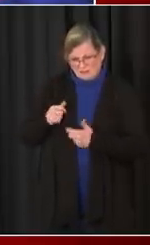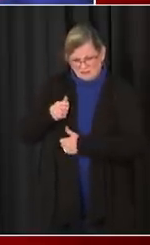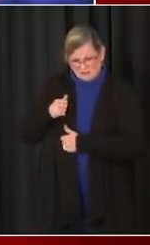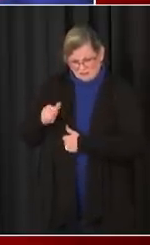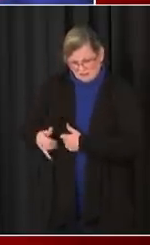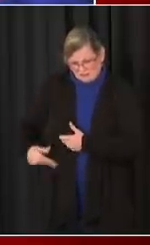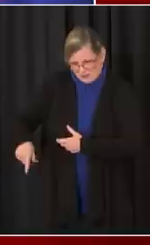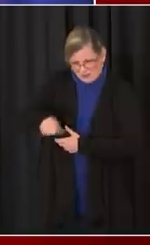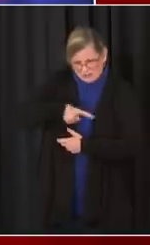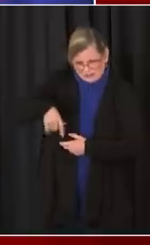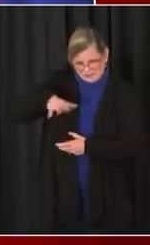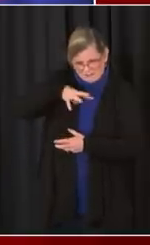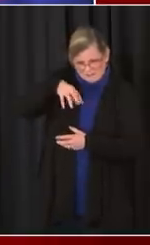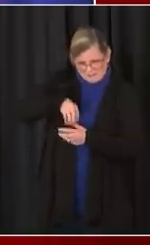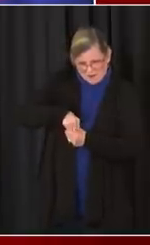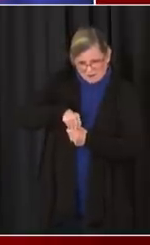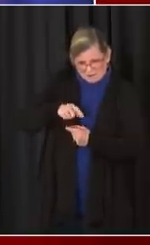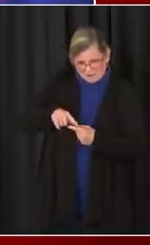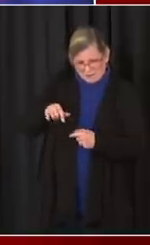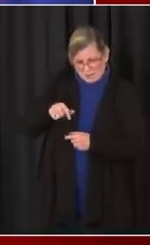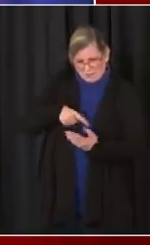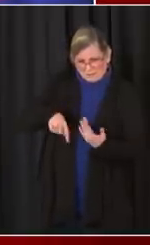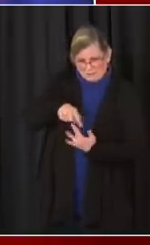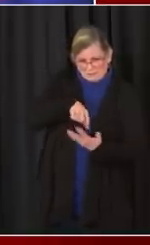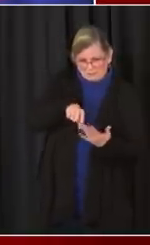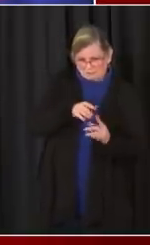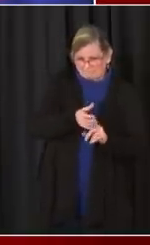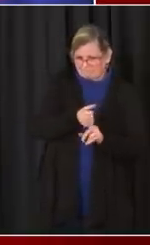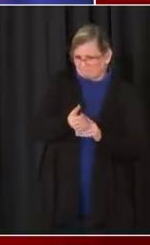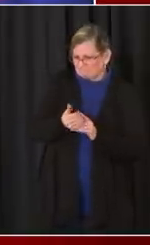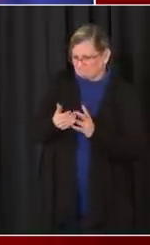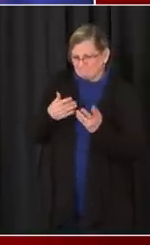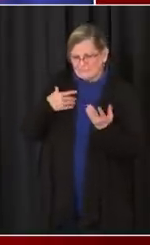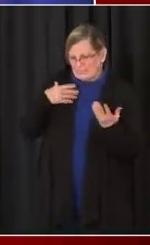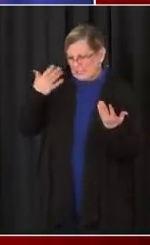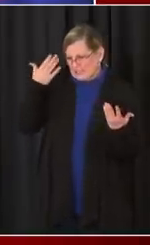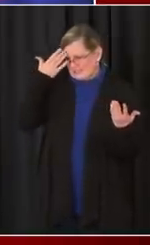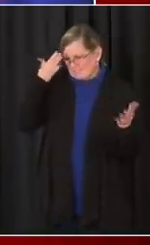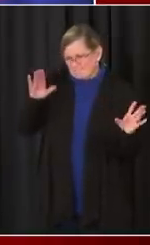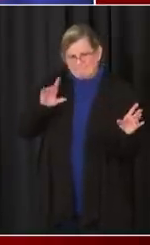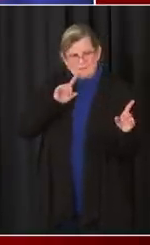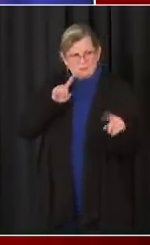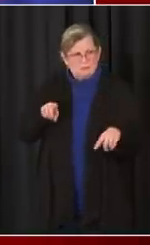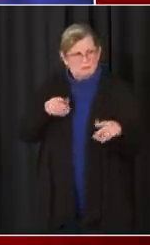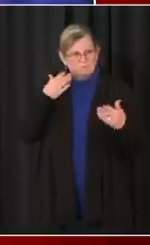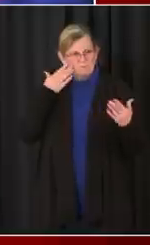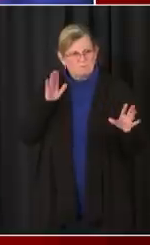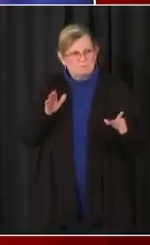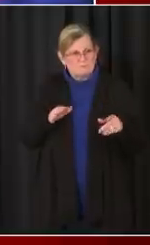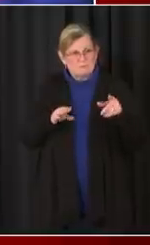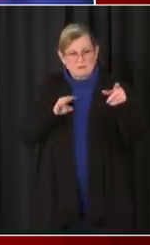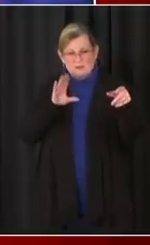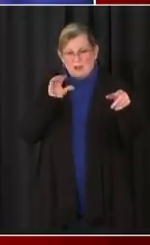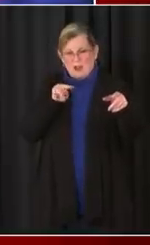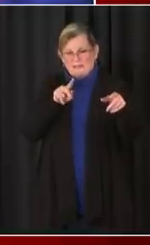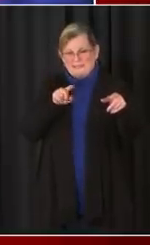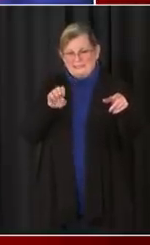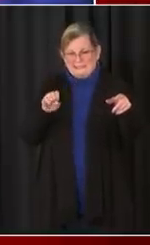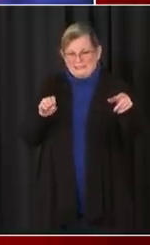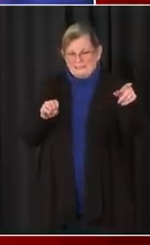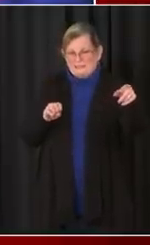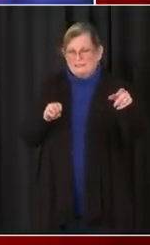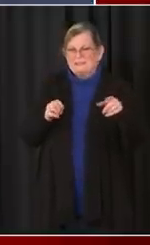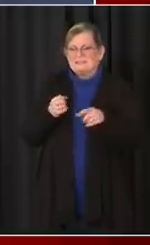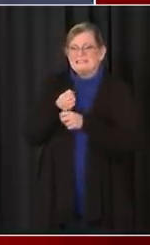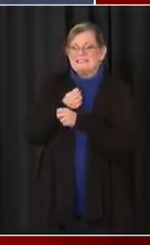in this, and are they among the people arrested? I don't know that we can say that right now, Chief. Yeah, I don't know that we can say that right now. I think